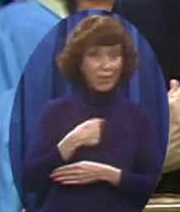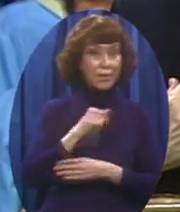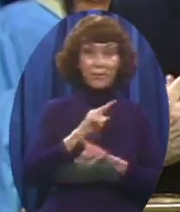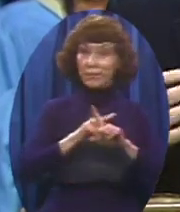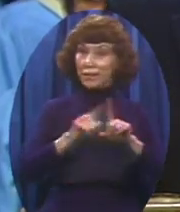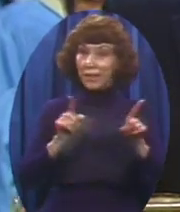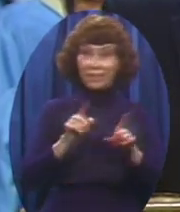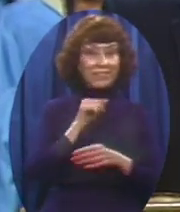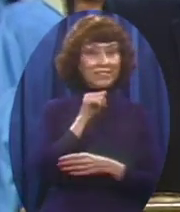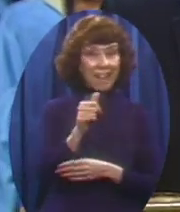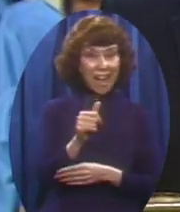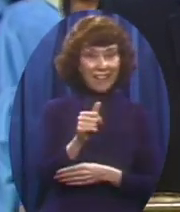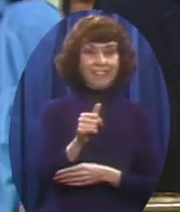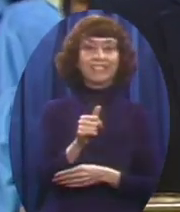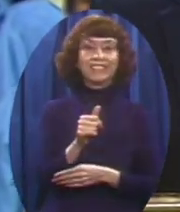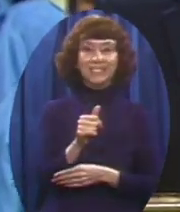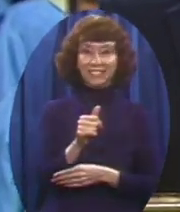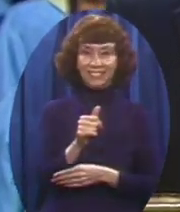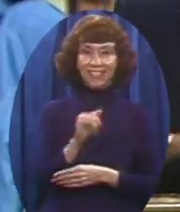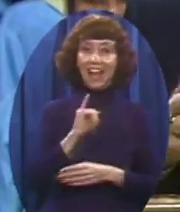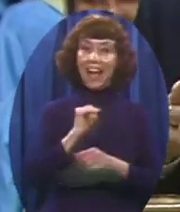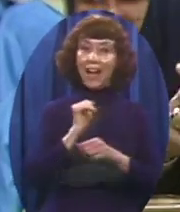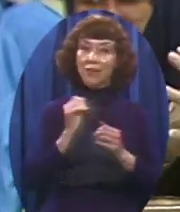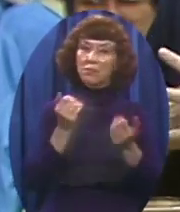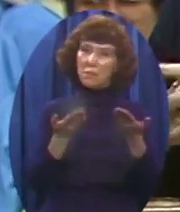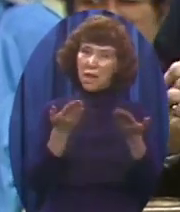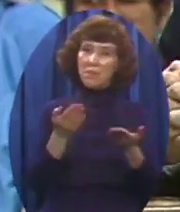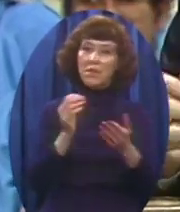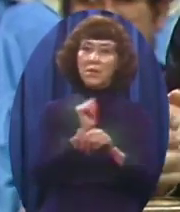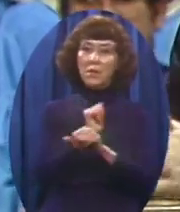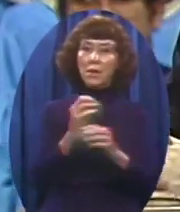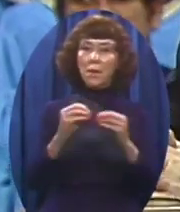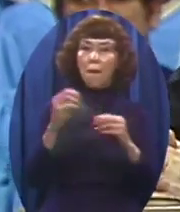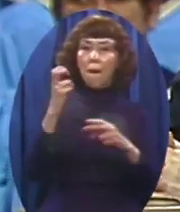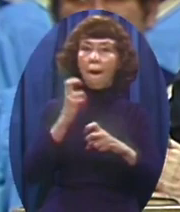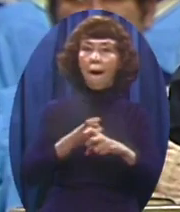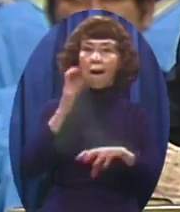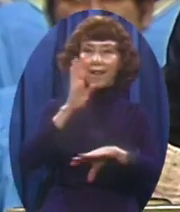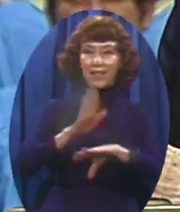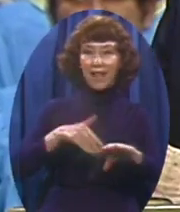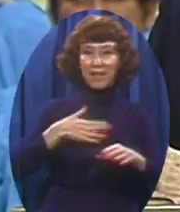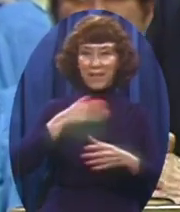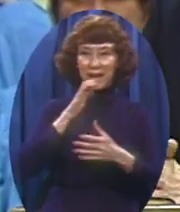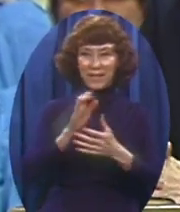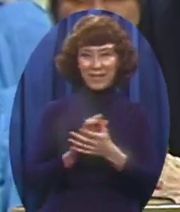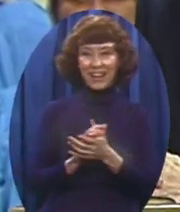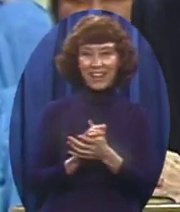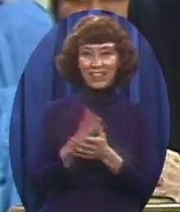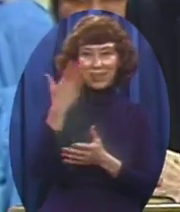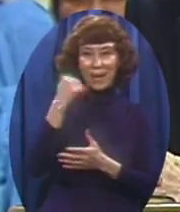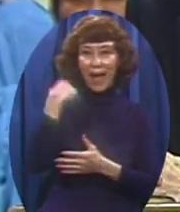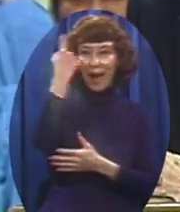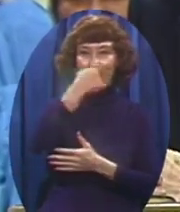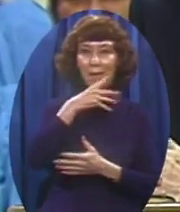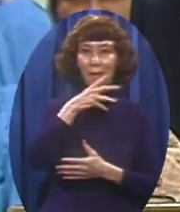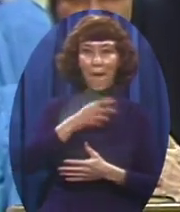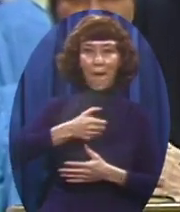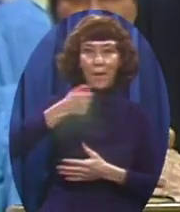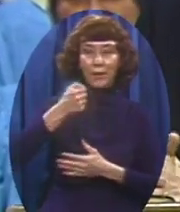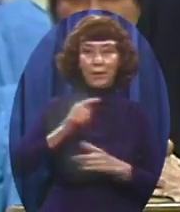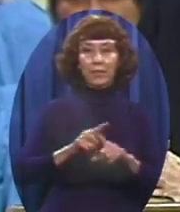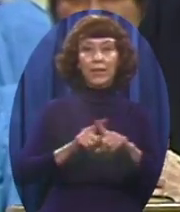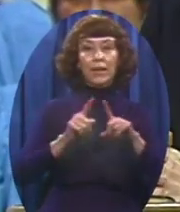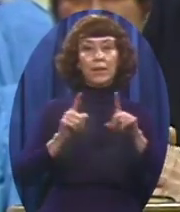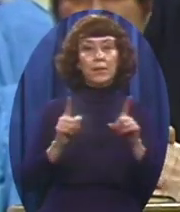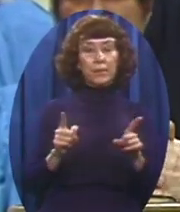me than she does. But Bruce, our producer, director of Old Time Gospel Hour, Bruce Braun, would tell you